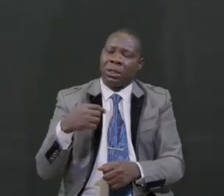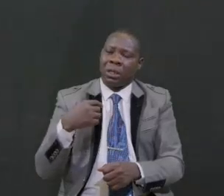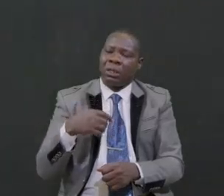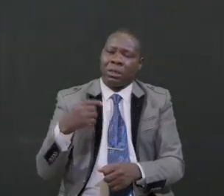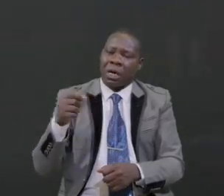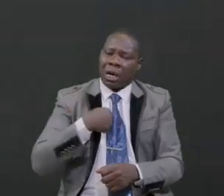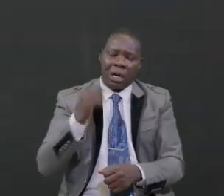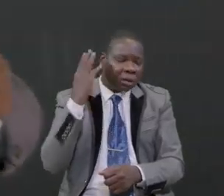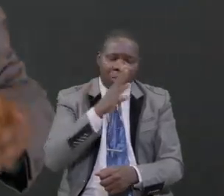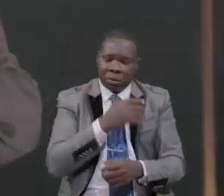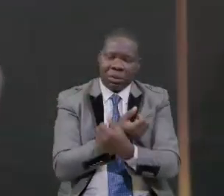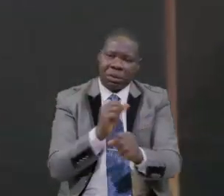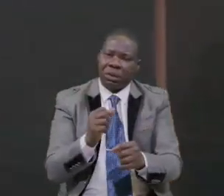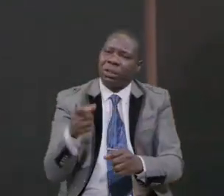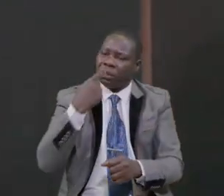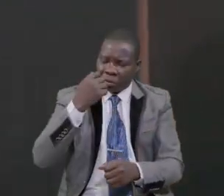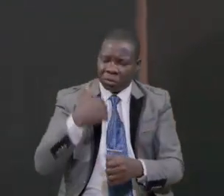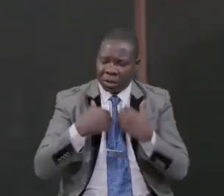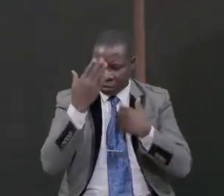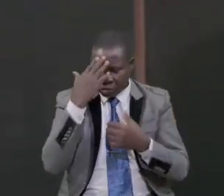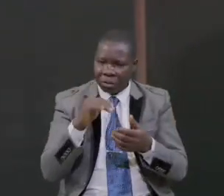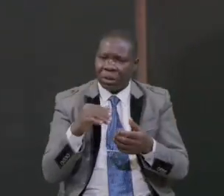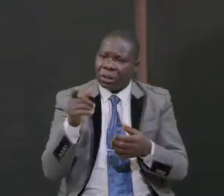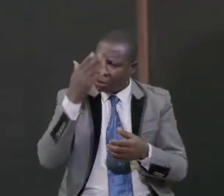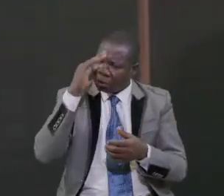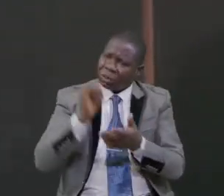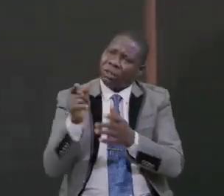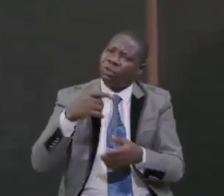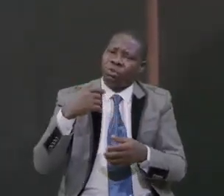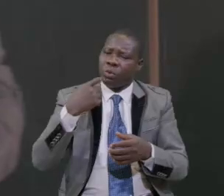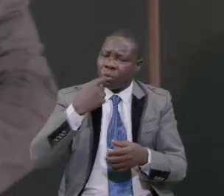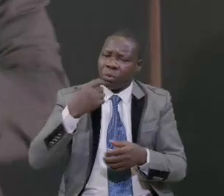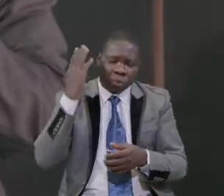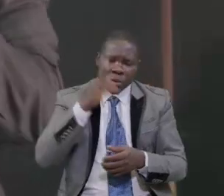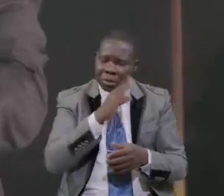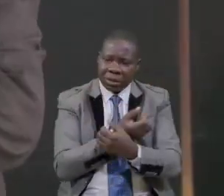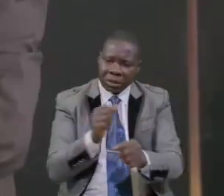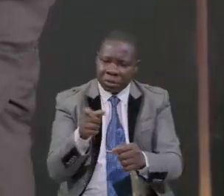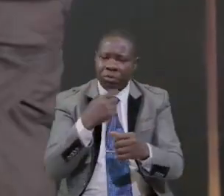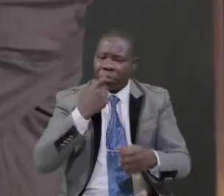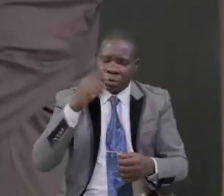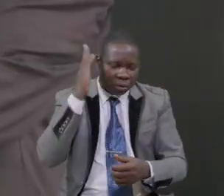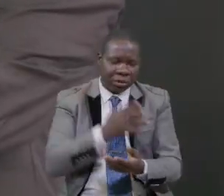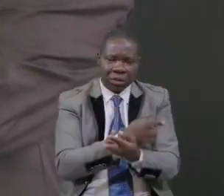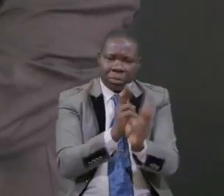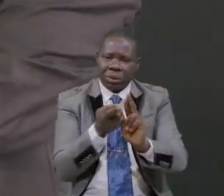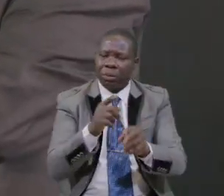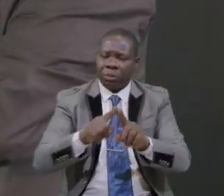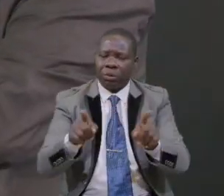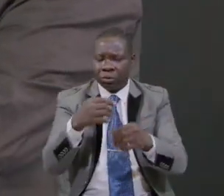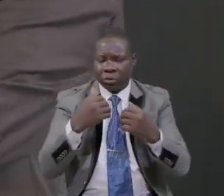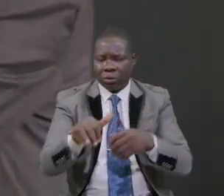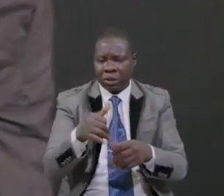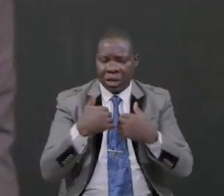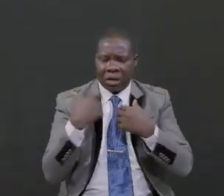be saved, that you are going to repent. You still have your responsibility before you get saved, but for the ministry, for the